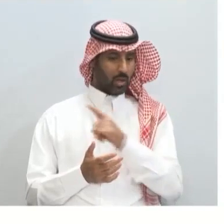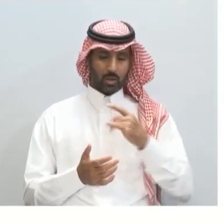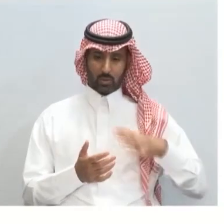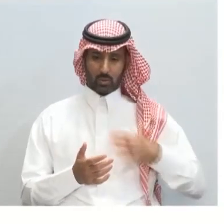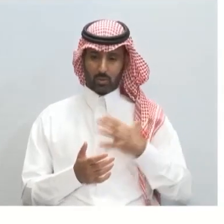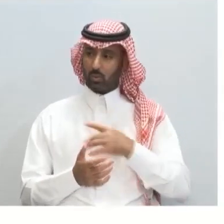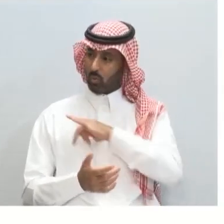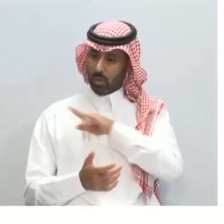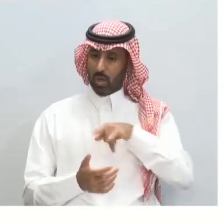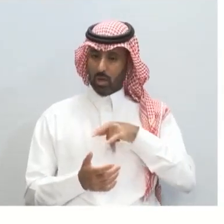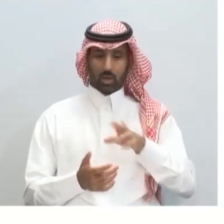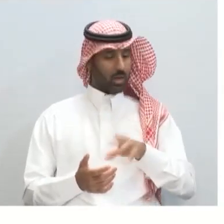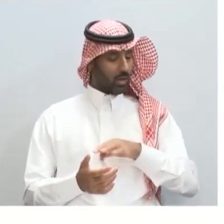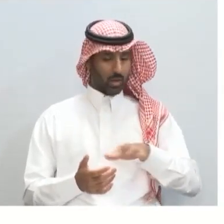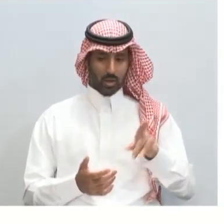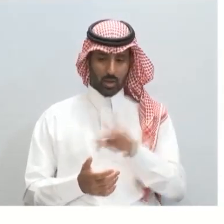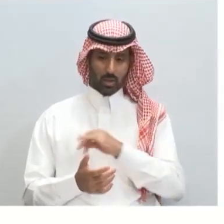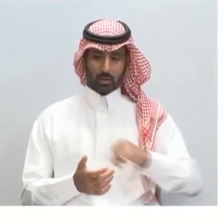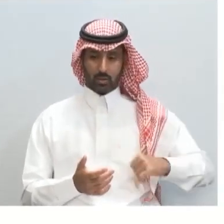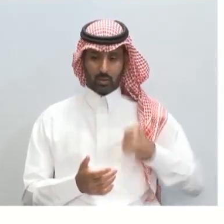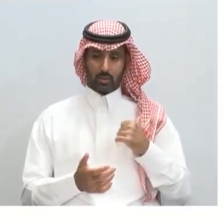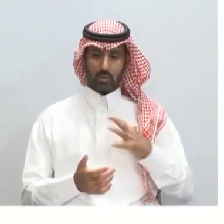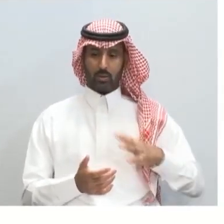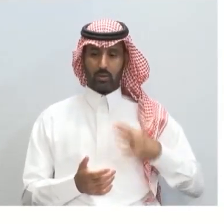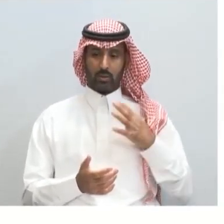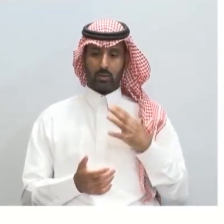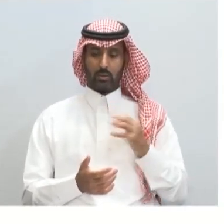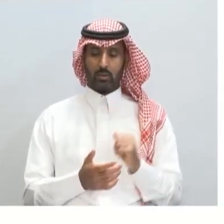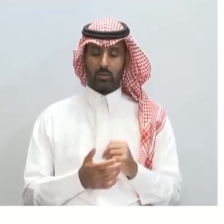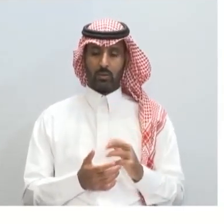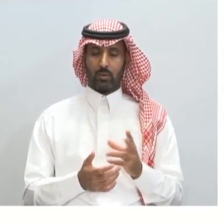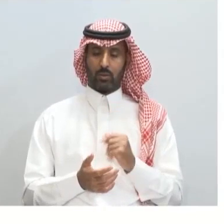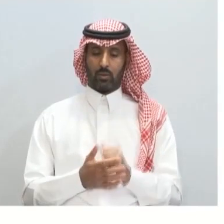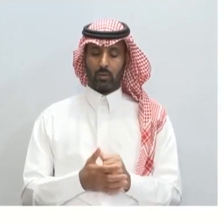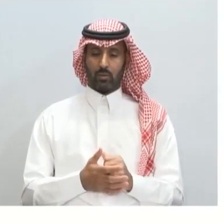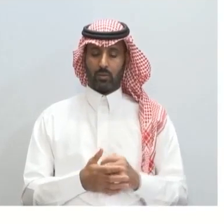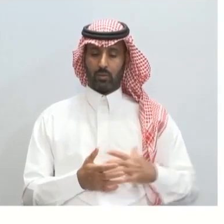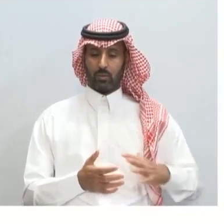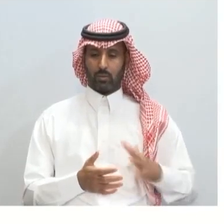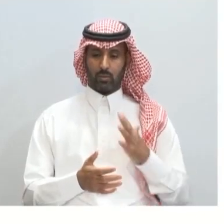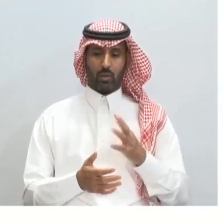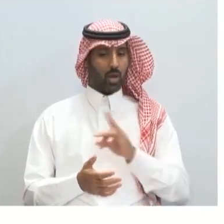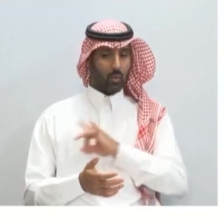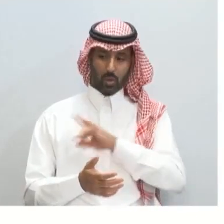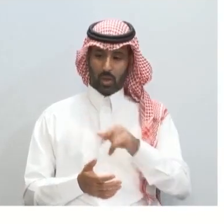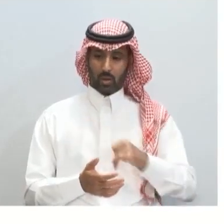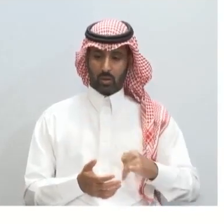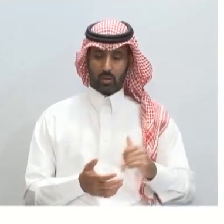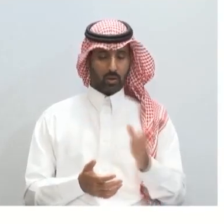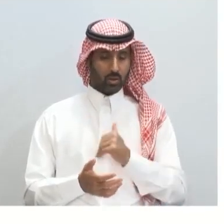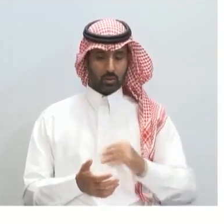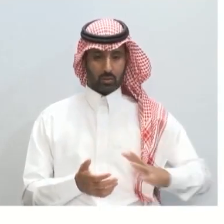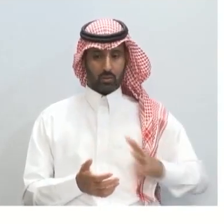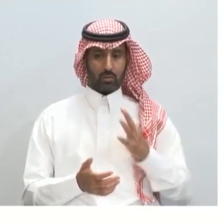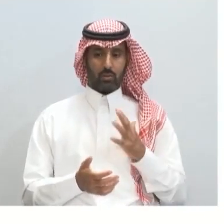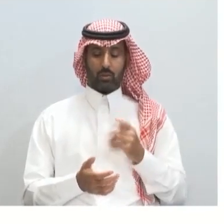rich spending money as though we are not rich this is our reality we're not rich very